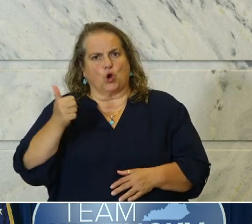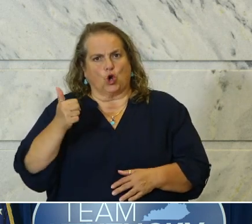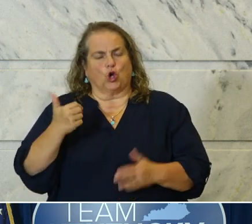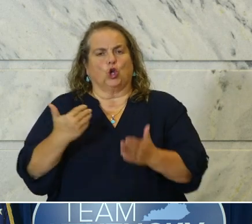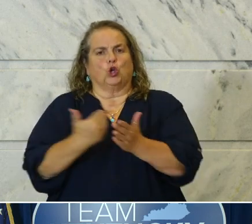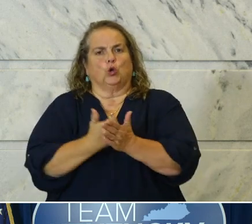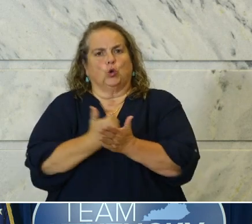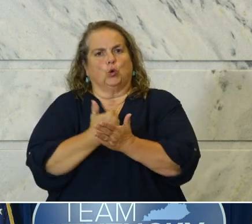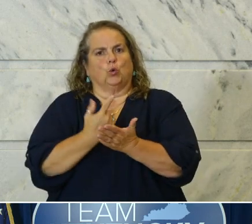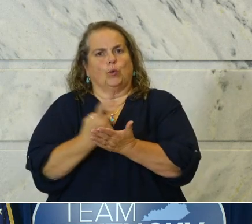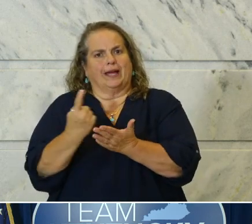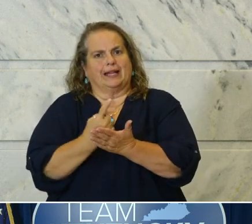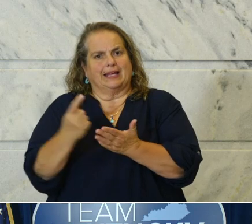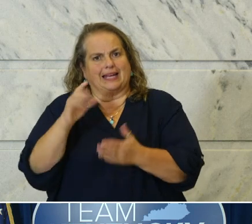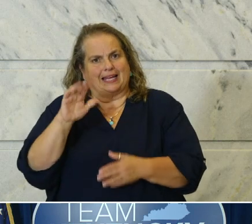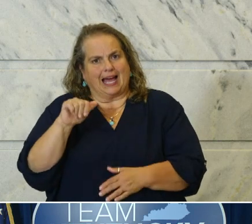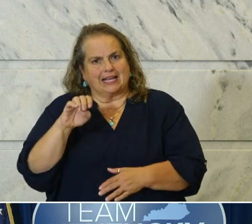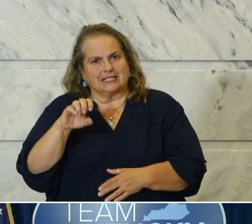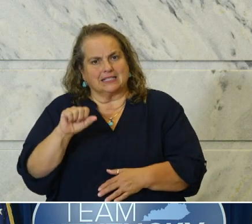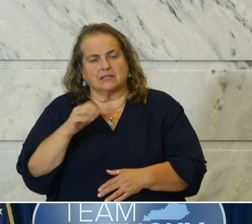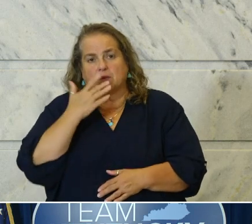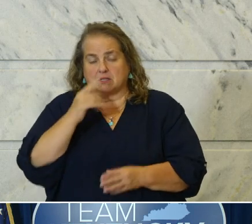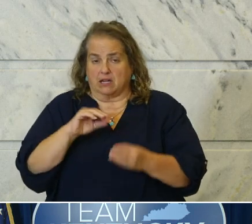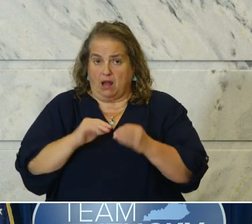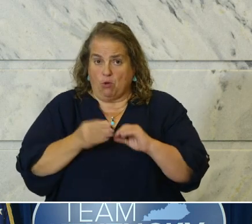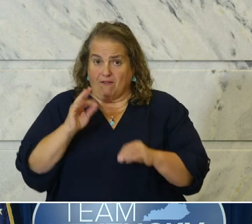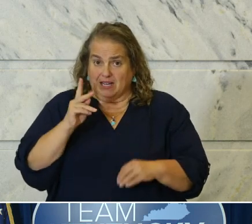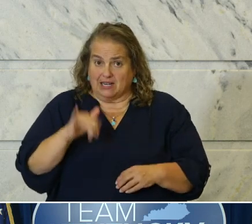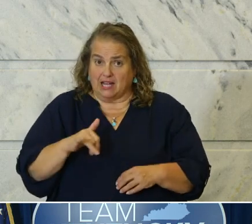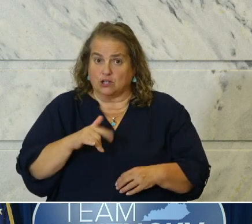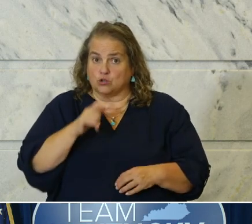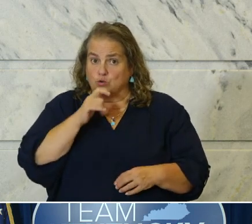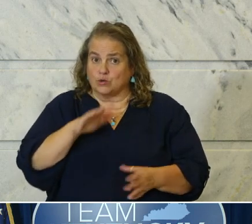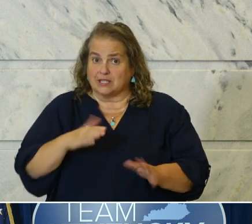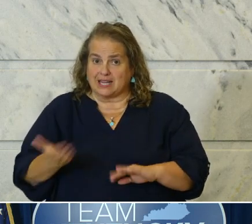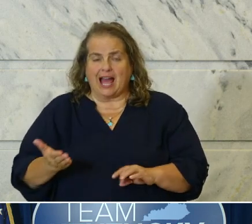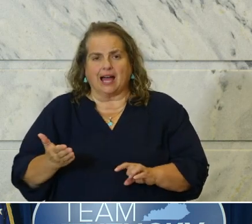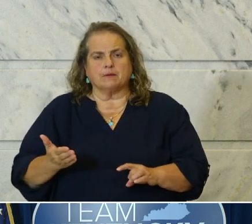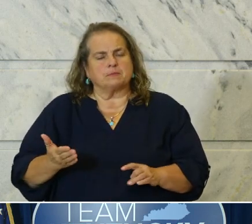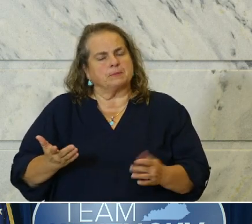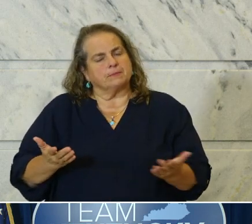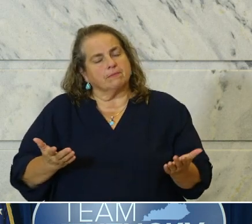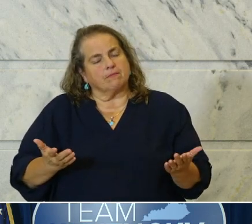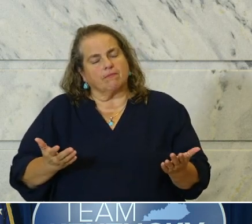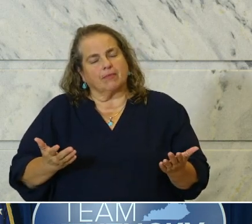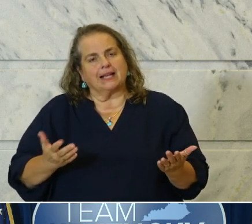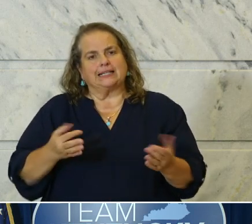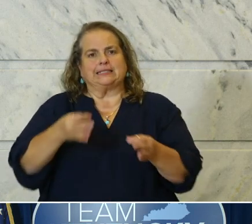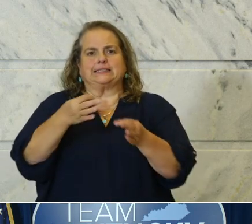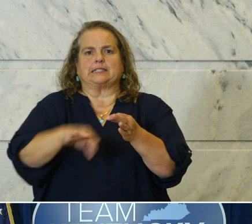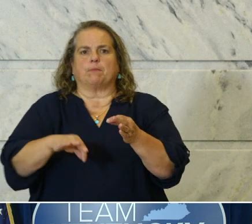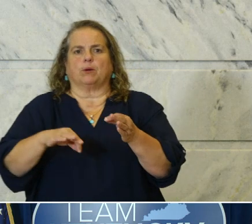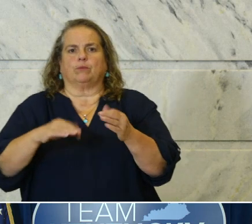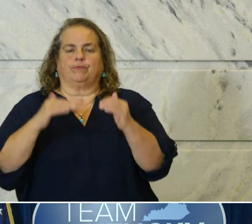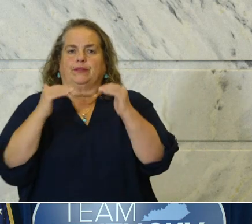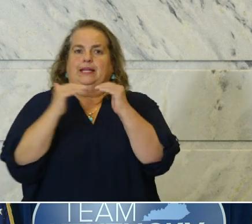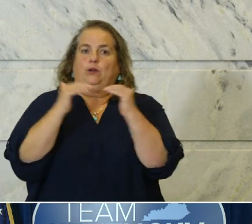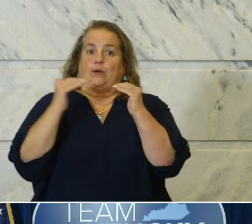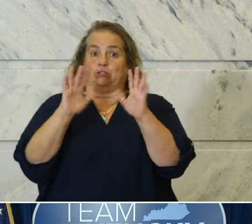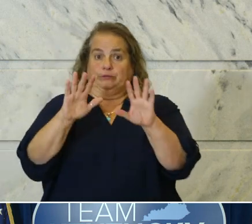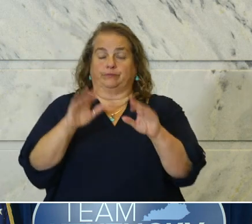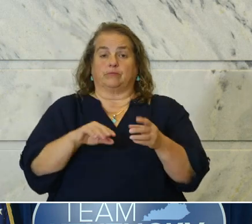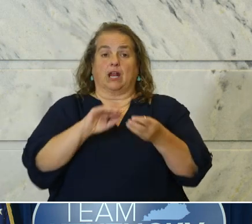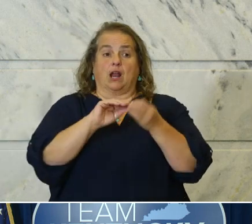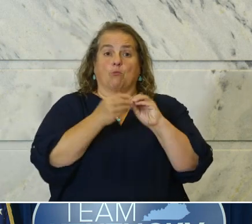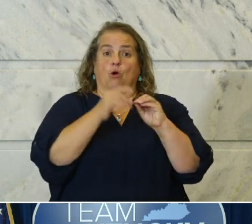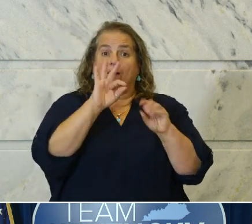cases. Because the number of Kentuckians we lose is based on a pretty simple equation. It's the total number of cases